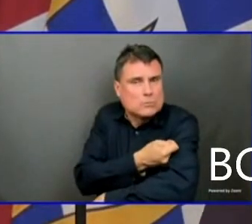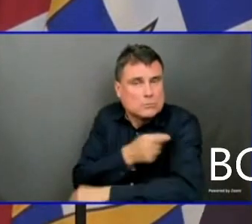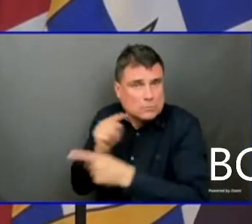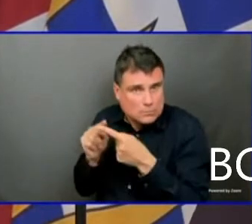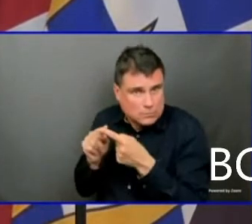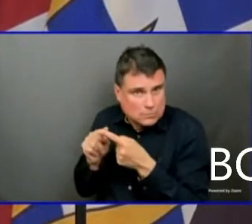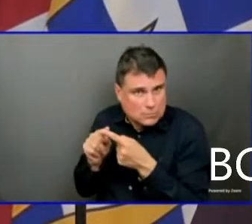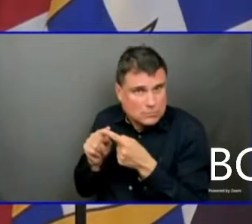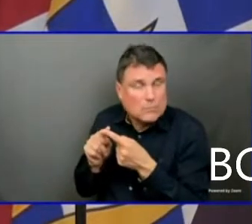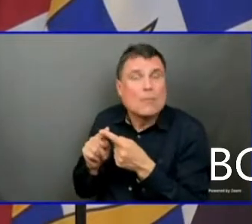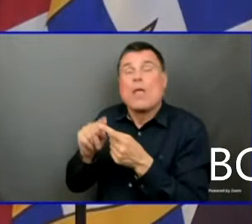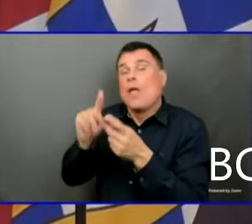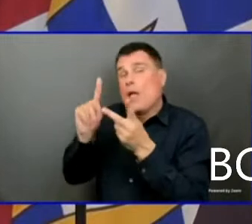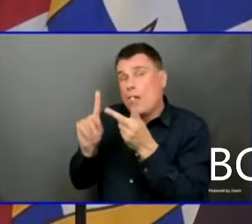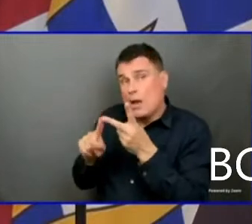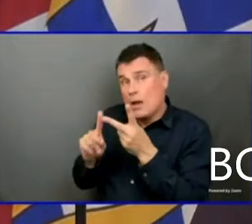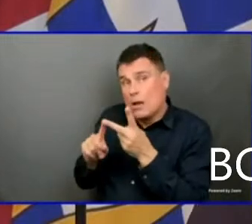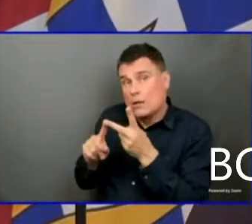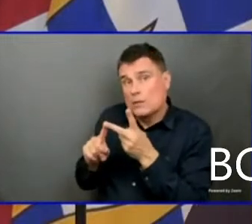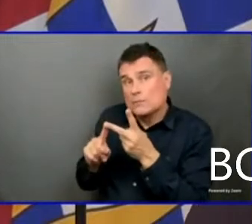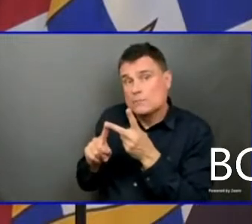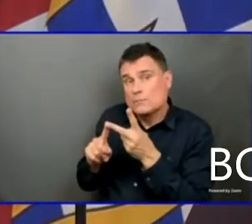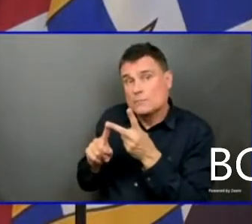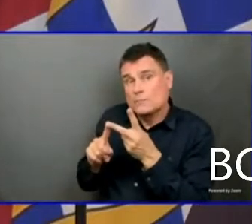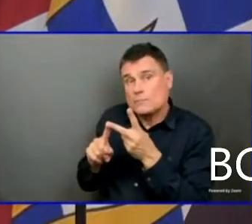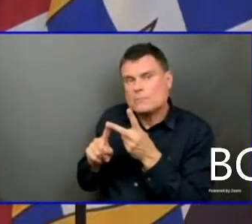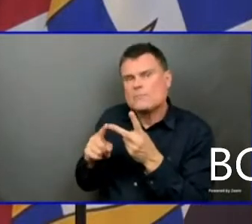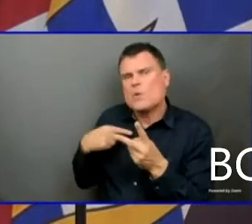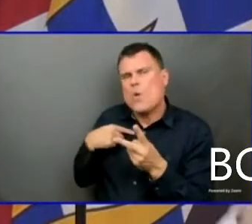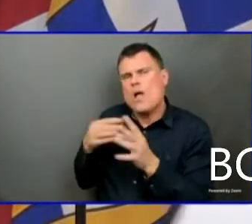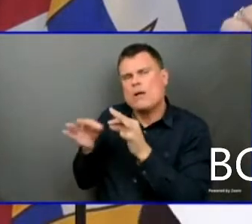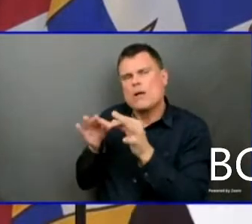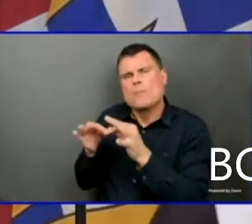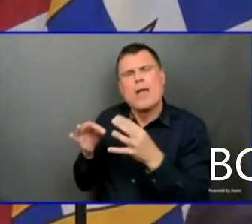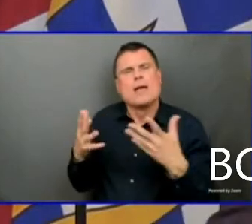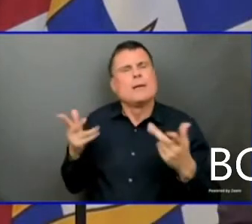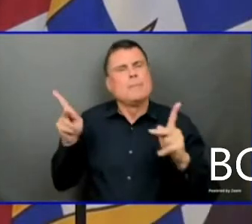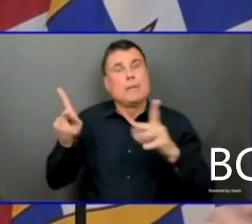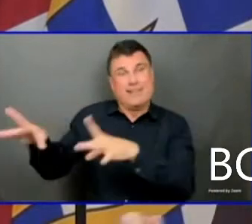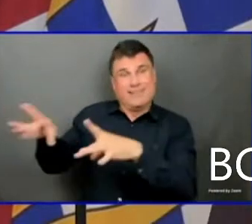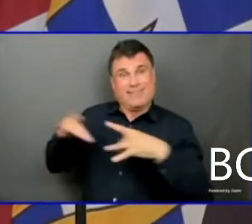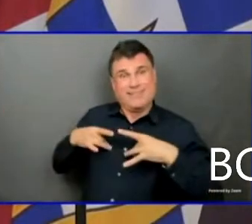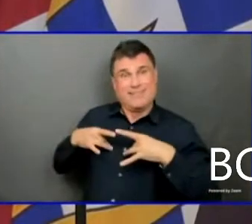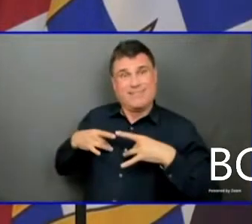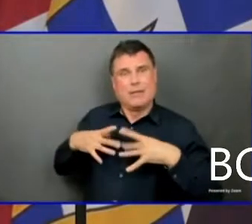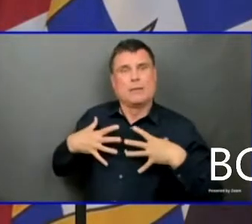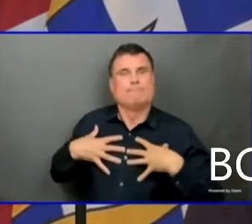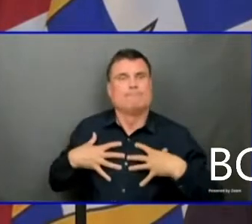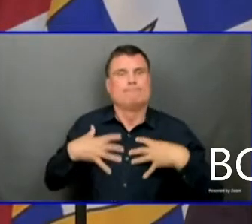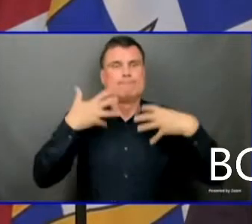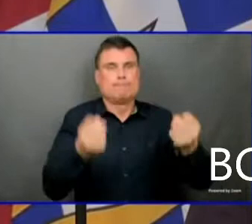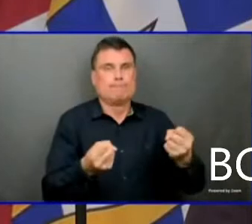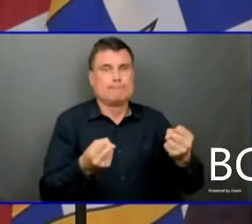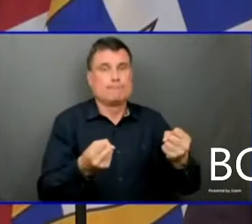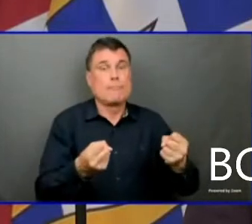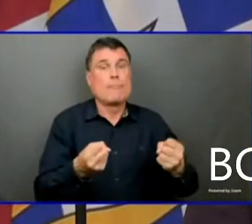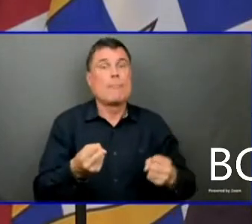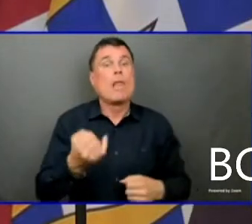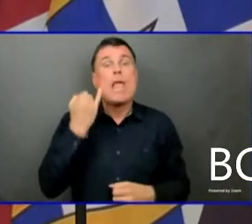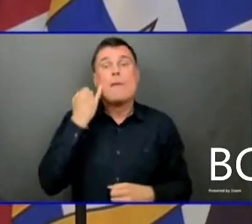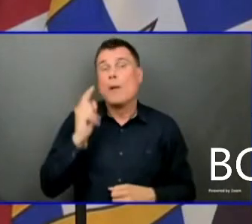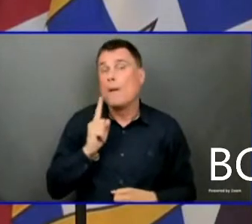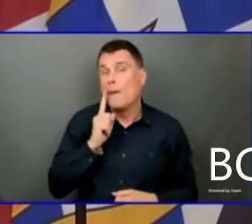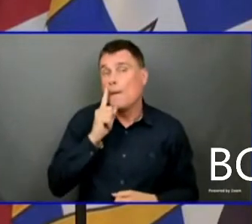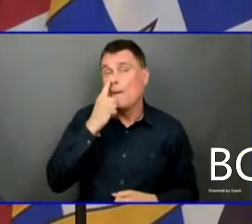I've had is on recoveries, because months ago you were saying that people would get 2 negative tests to determine that they're